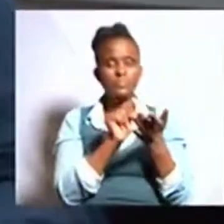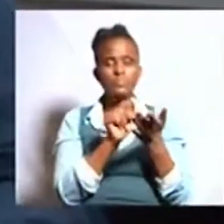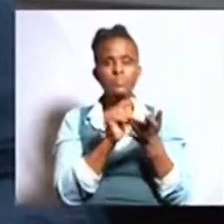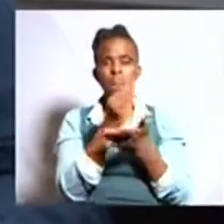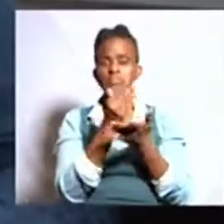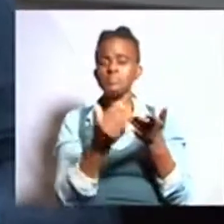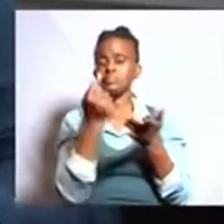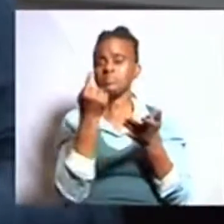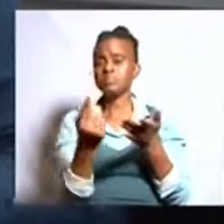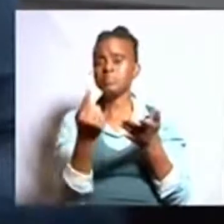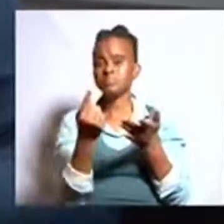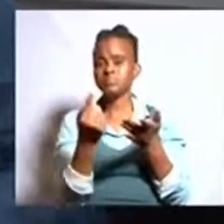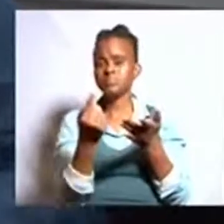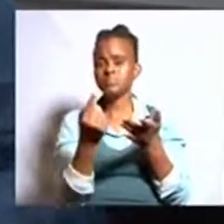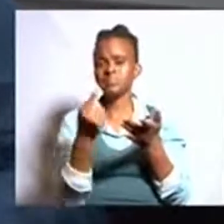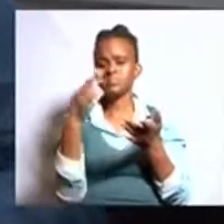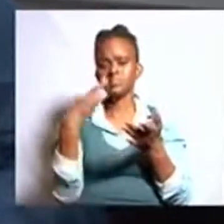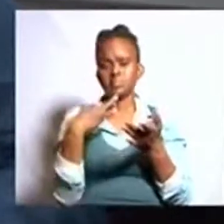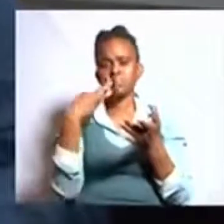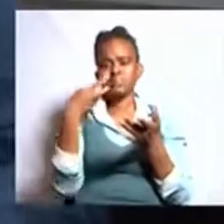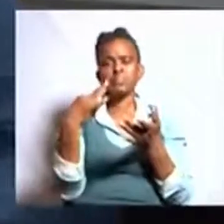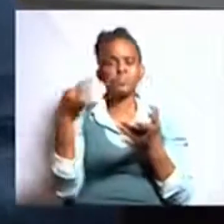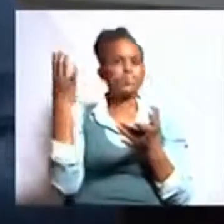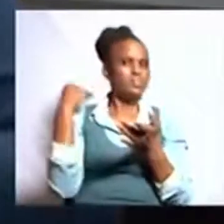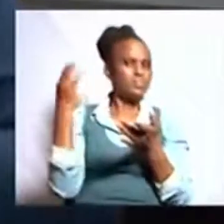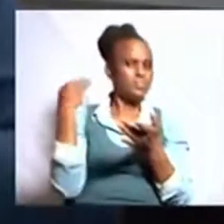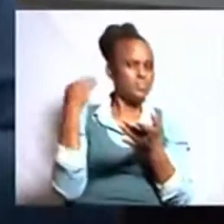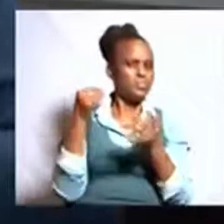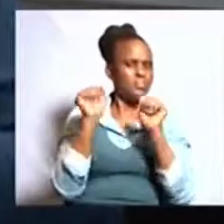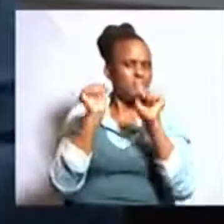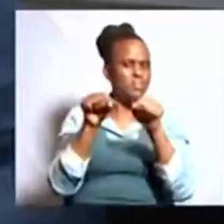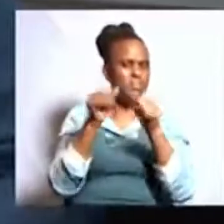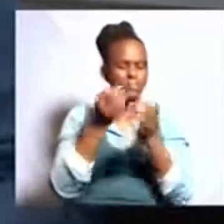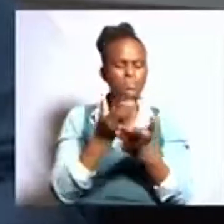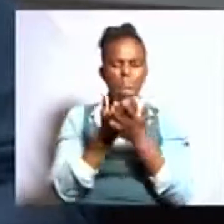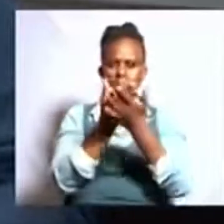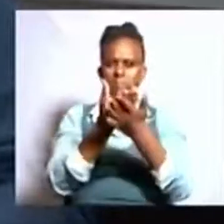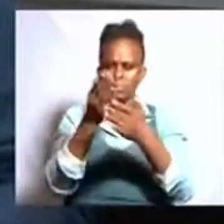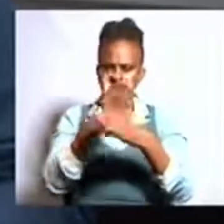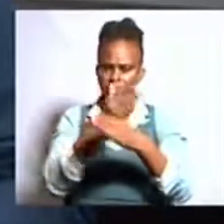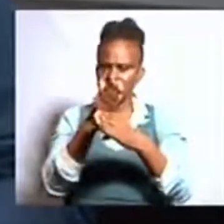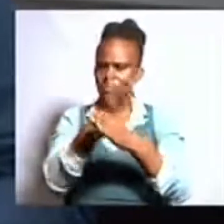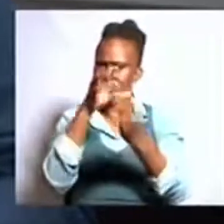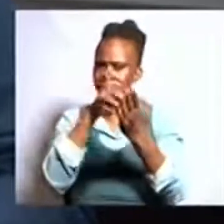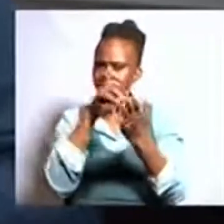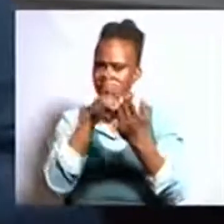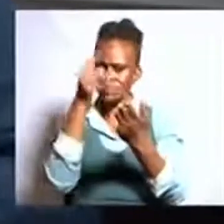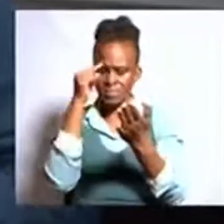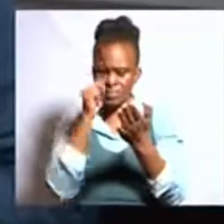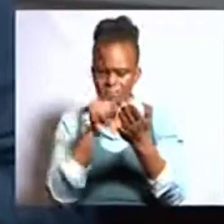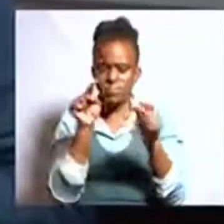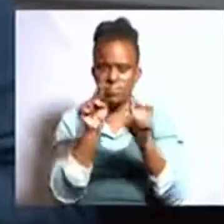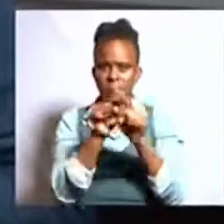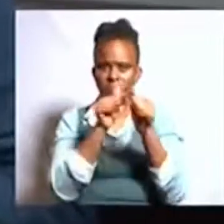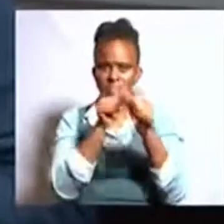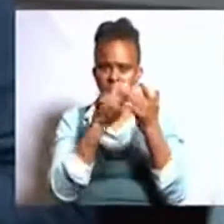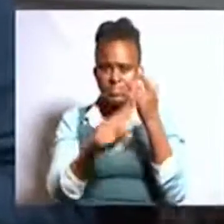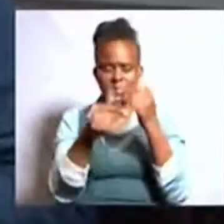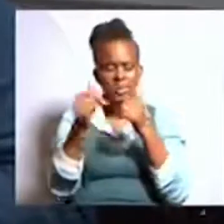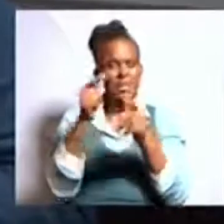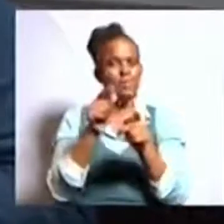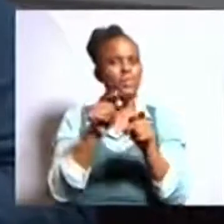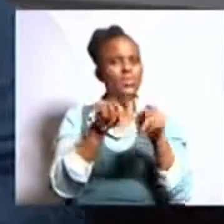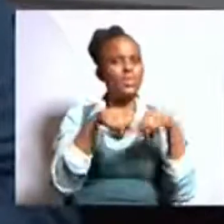somebody applied for, was able to present a business case for, and based on that, you awarded them